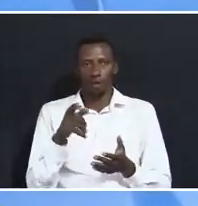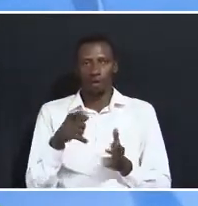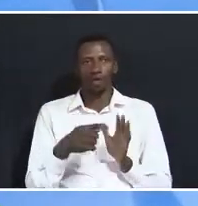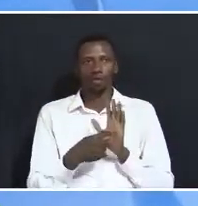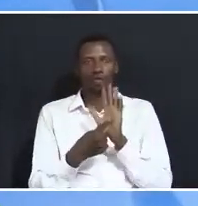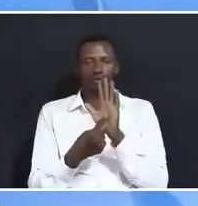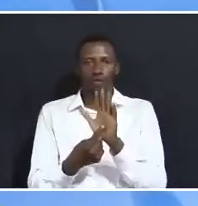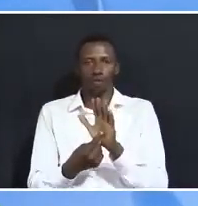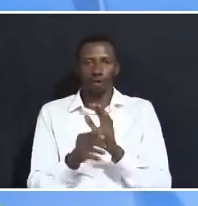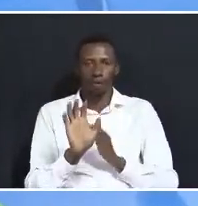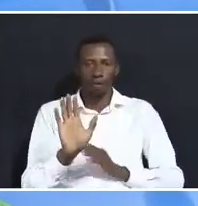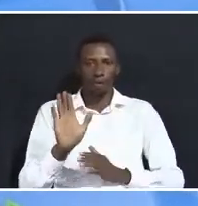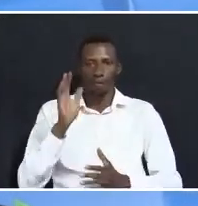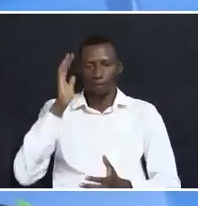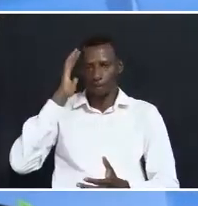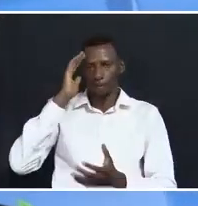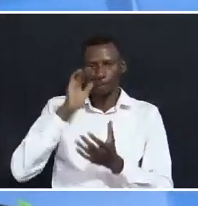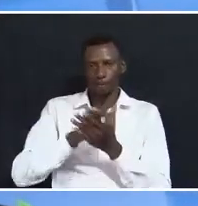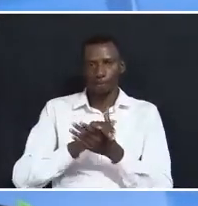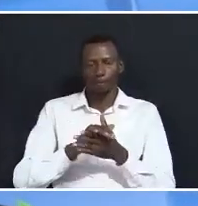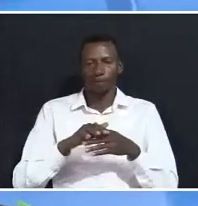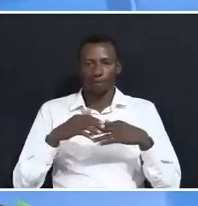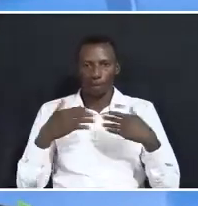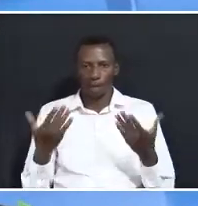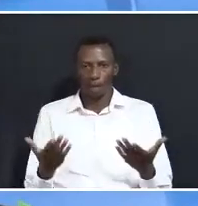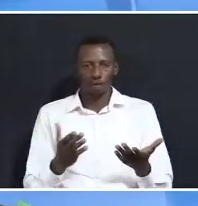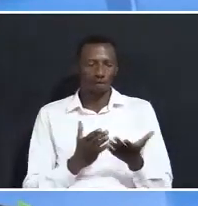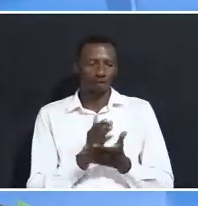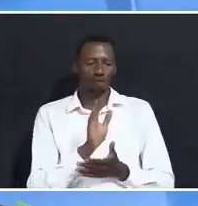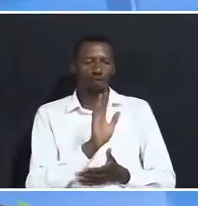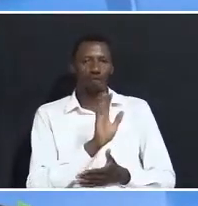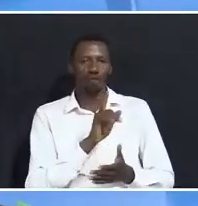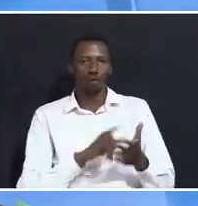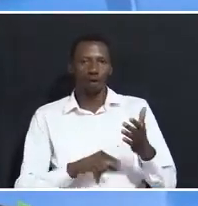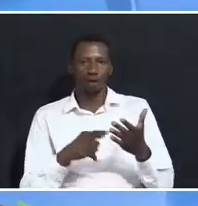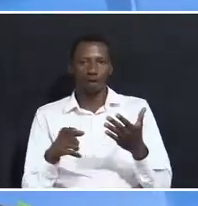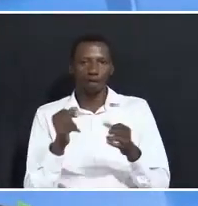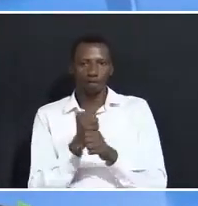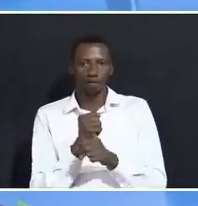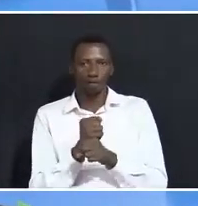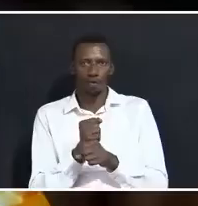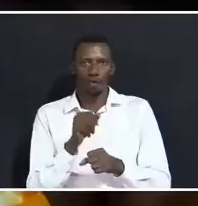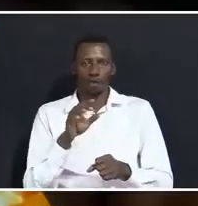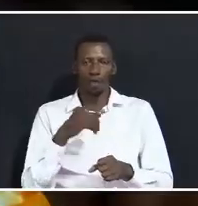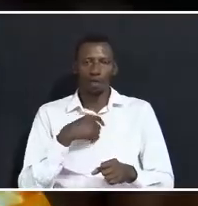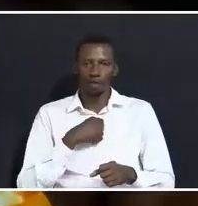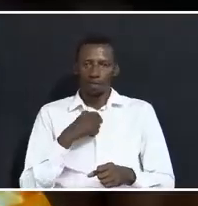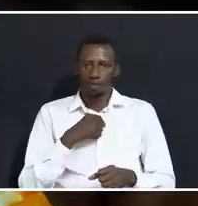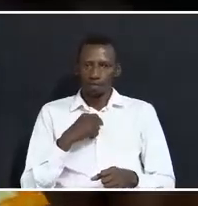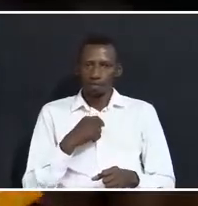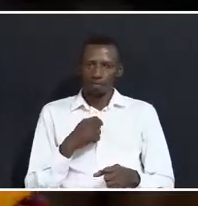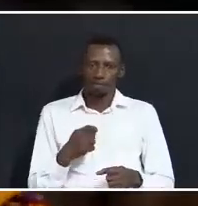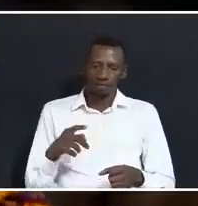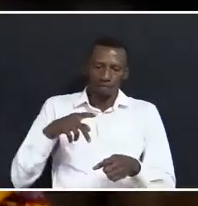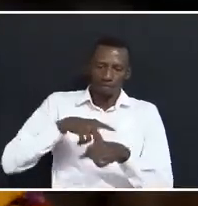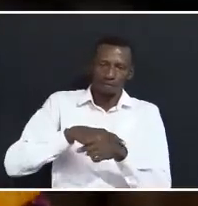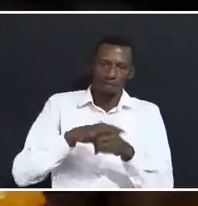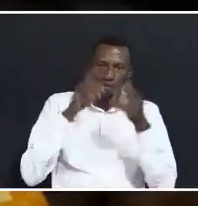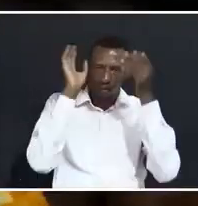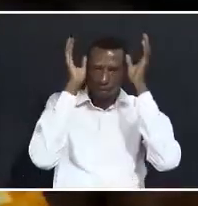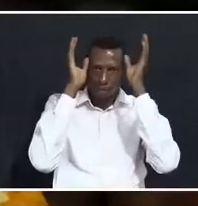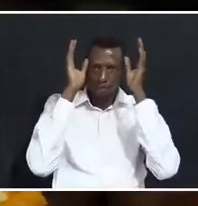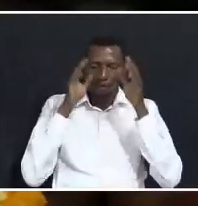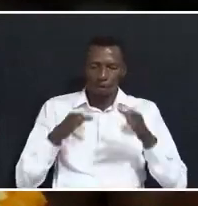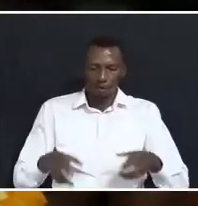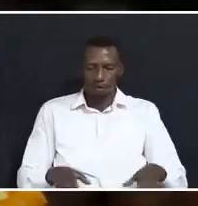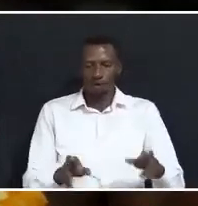their belief by what they do, by putting their clothes on the cold and putting their clothes on the rod, a sign